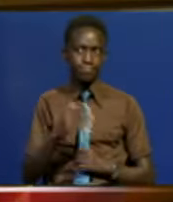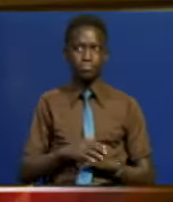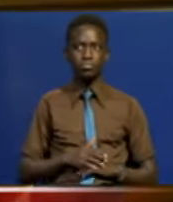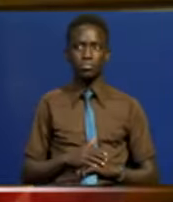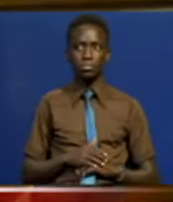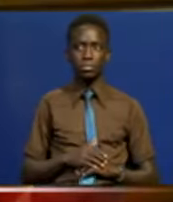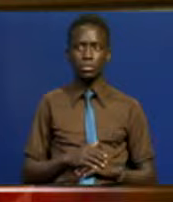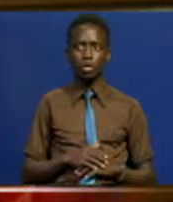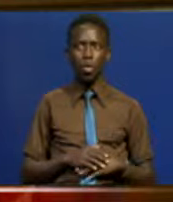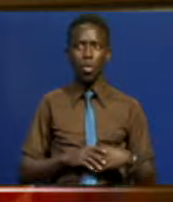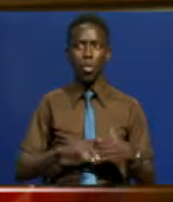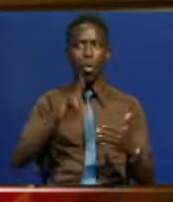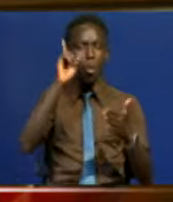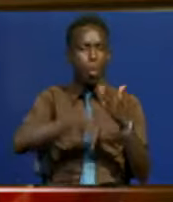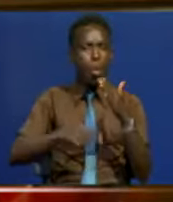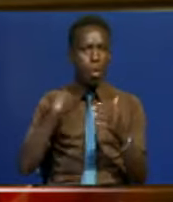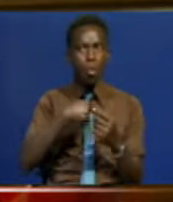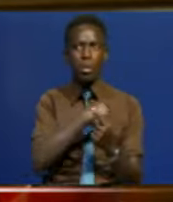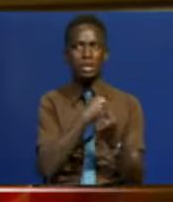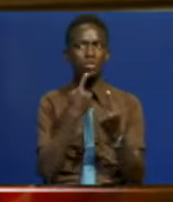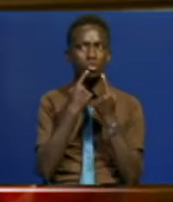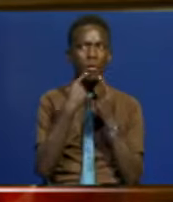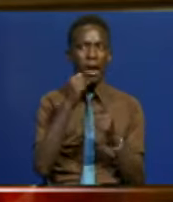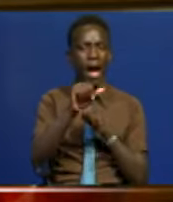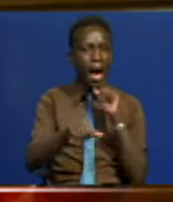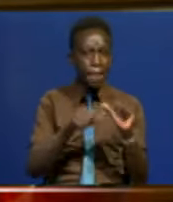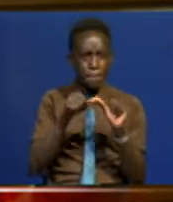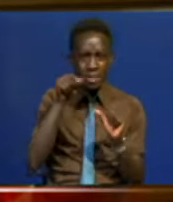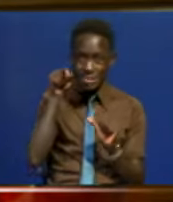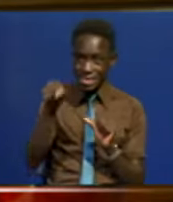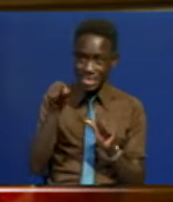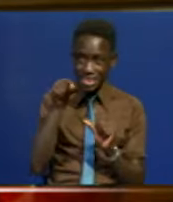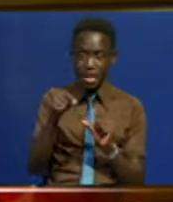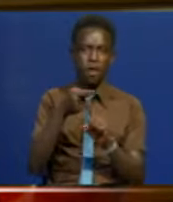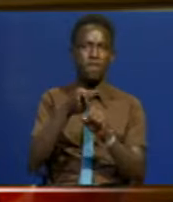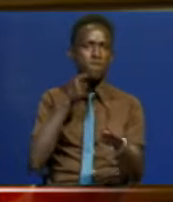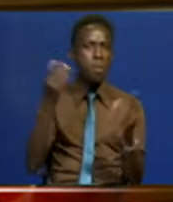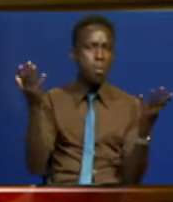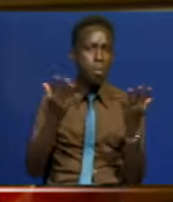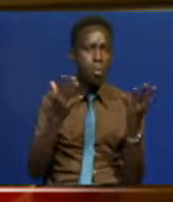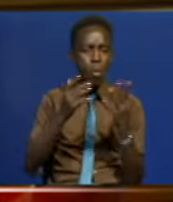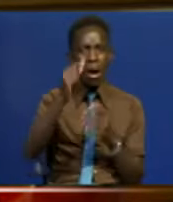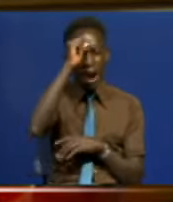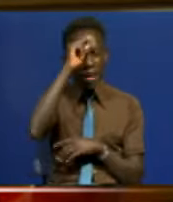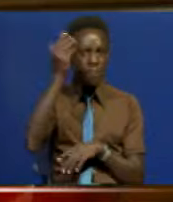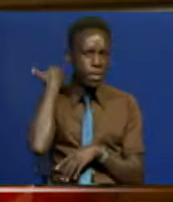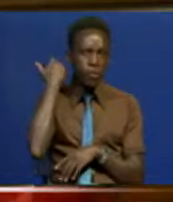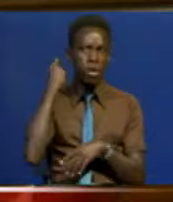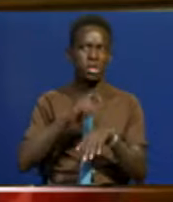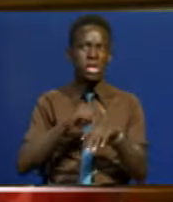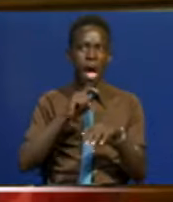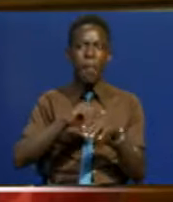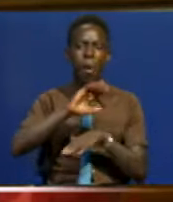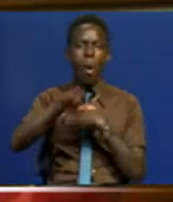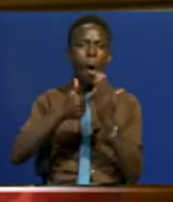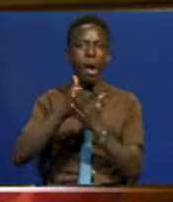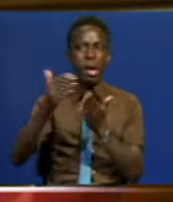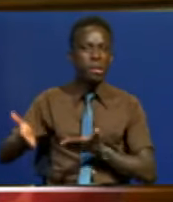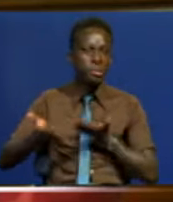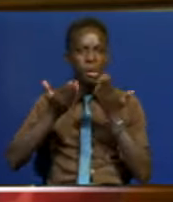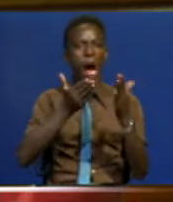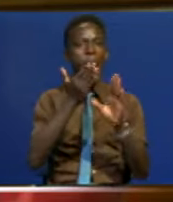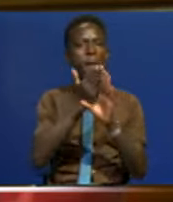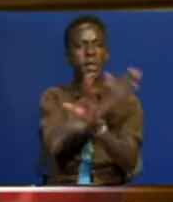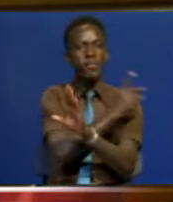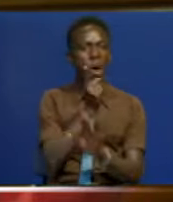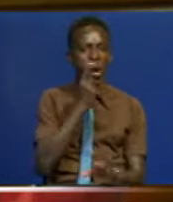about was triggered by the state when they charged them or placed them before your brother Honorable